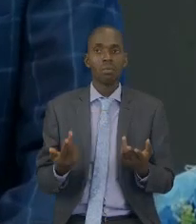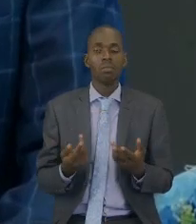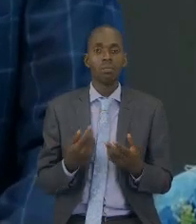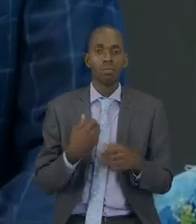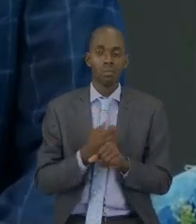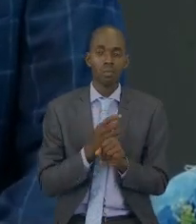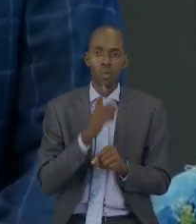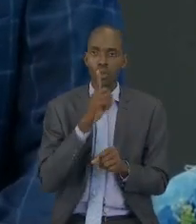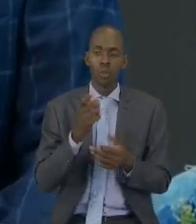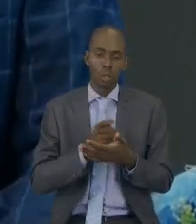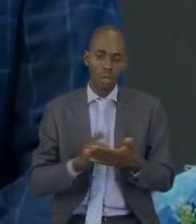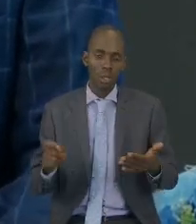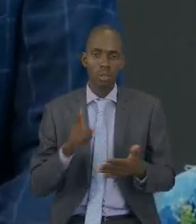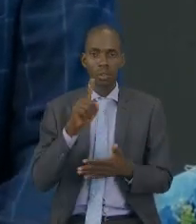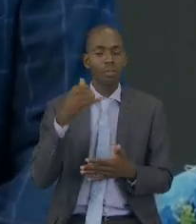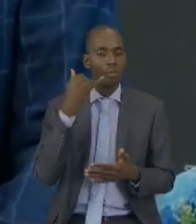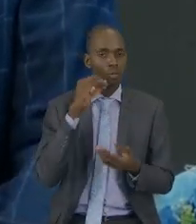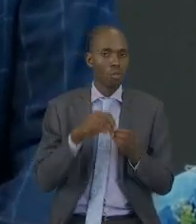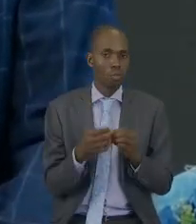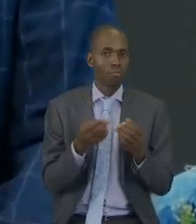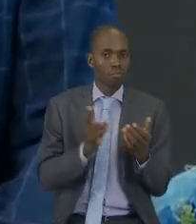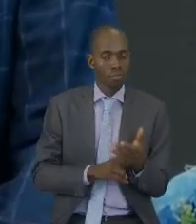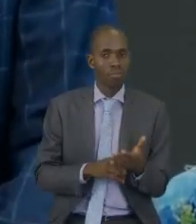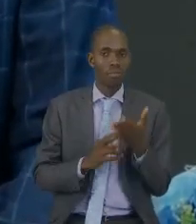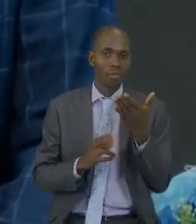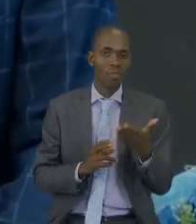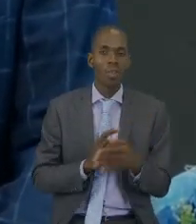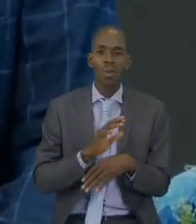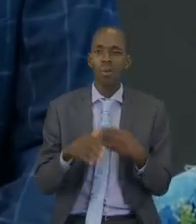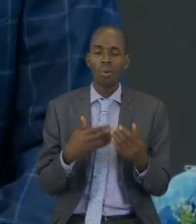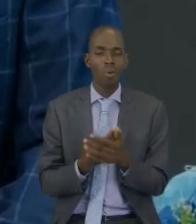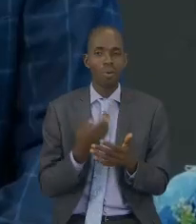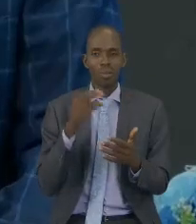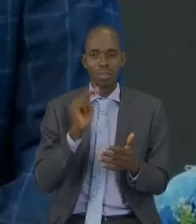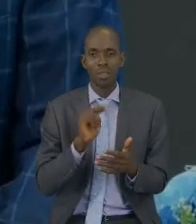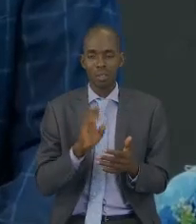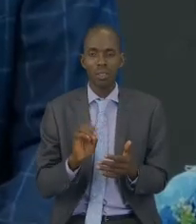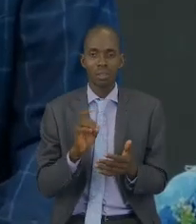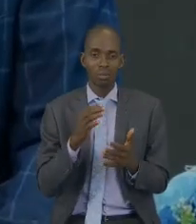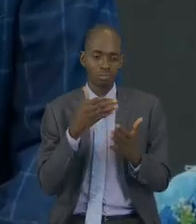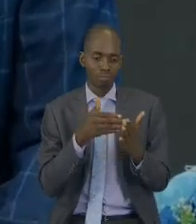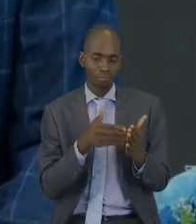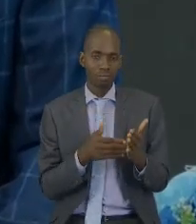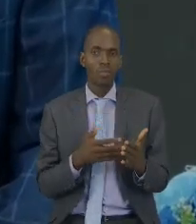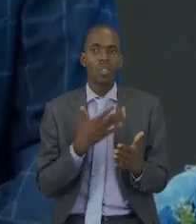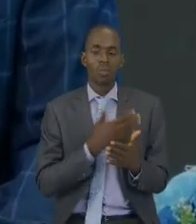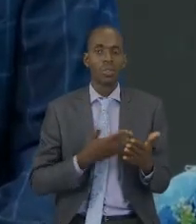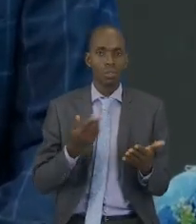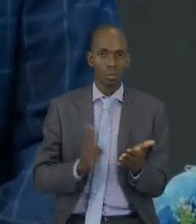write their telephone number, all the requirements there. Write it without omitting